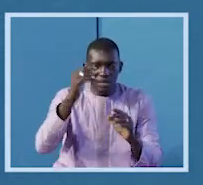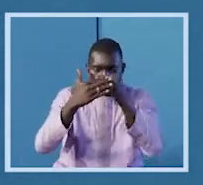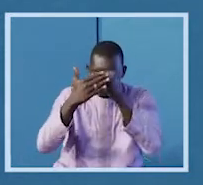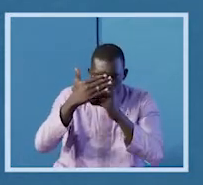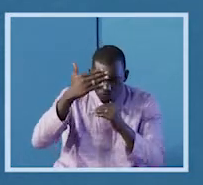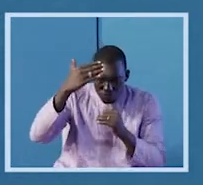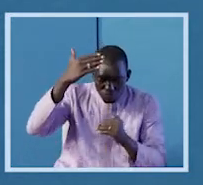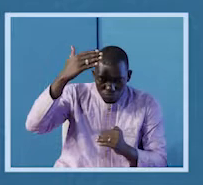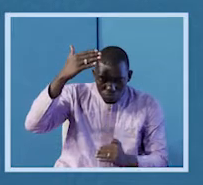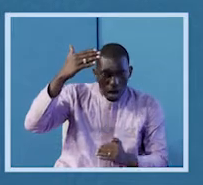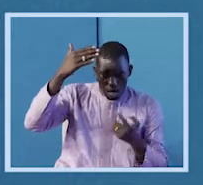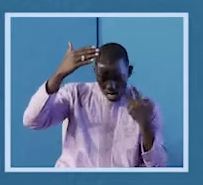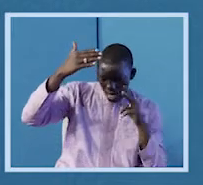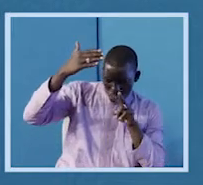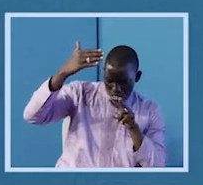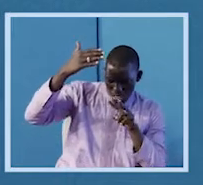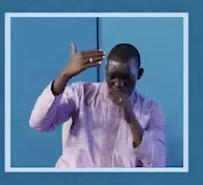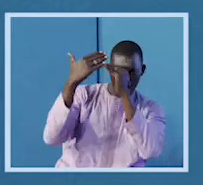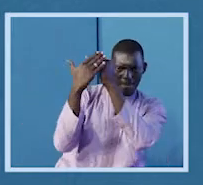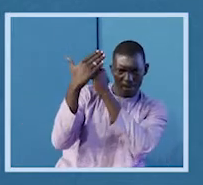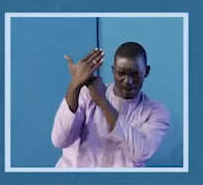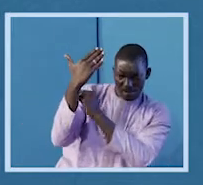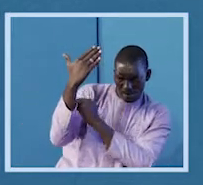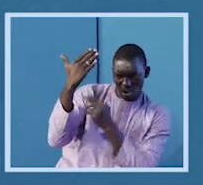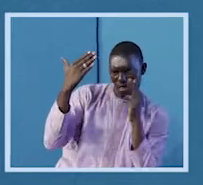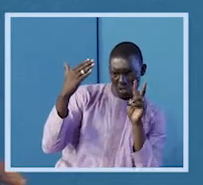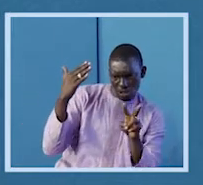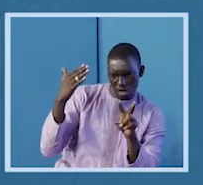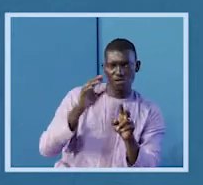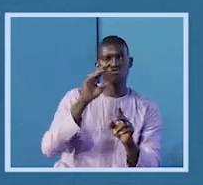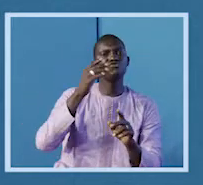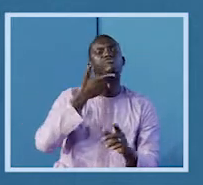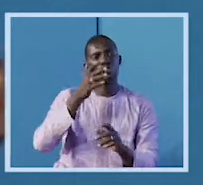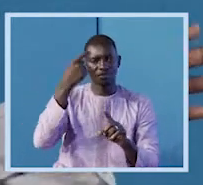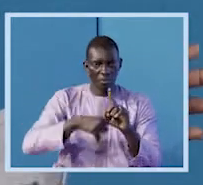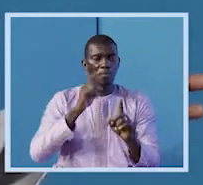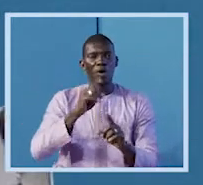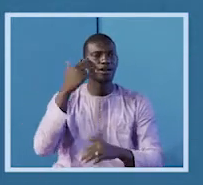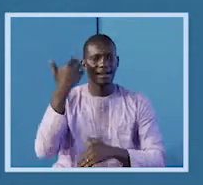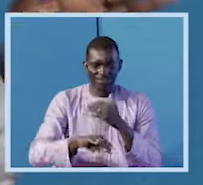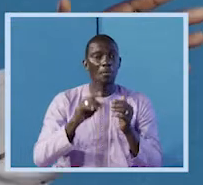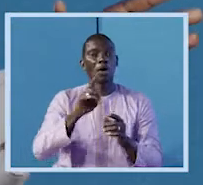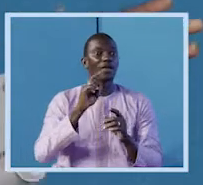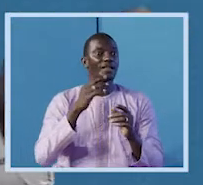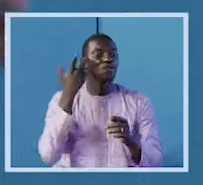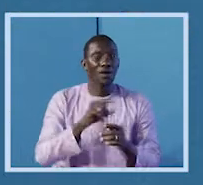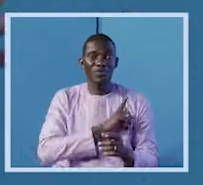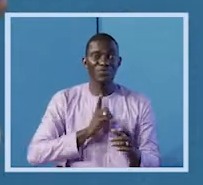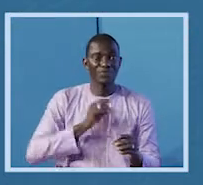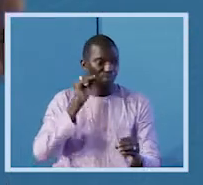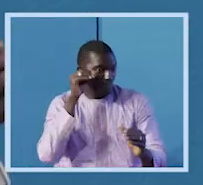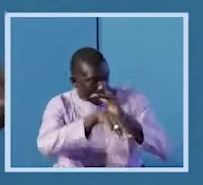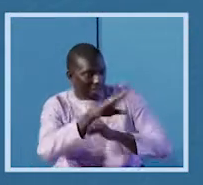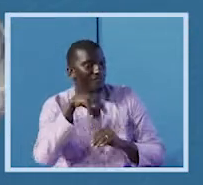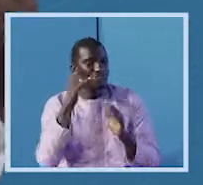Month does not determine you being the Youth of the Month of QTV Youth Dialogue. But nevertheless, whenever we post it off, you guys